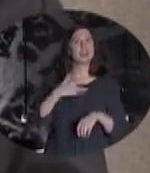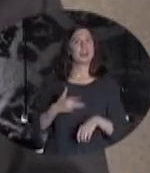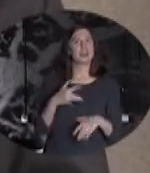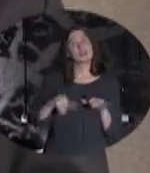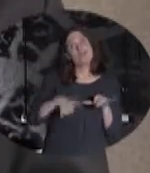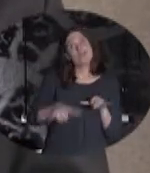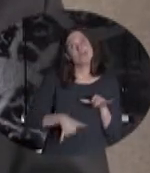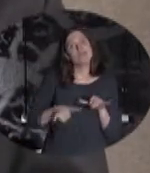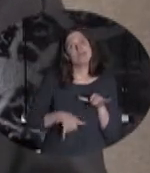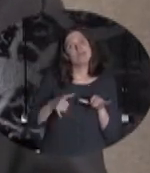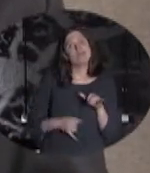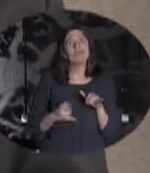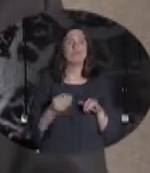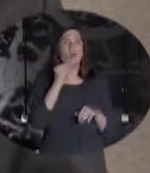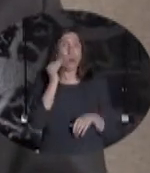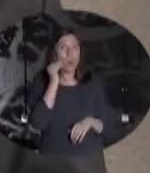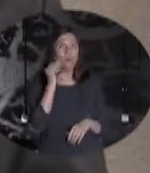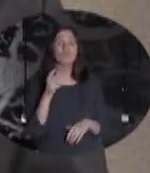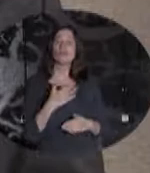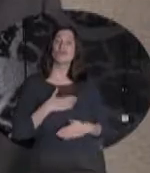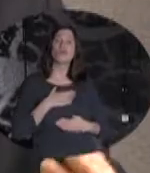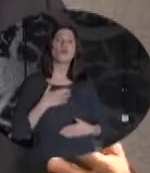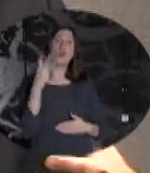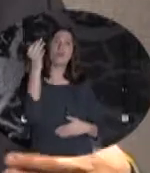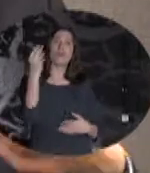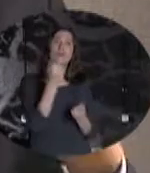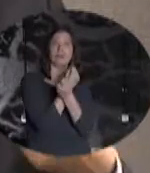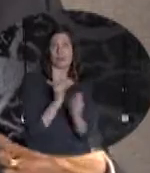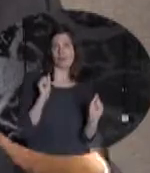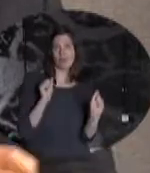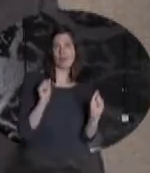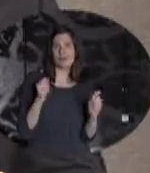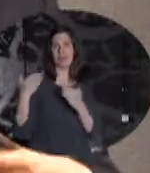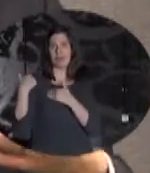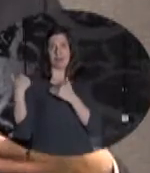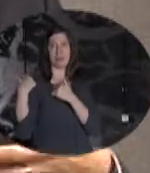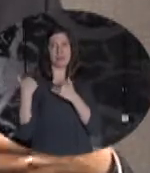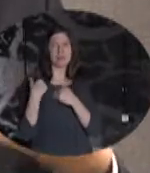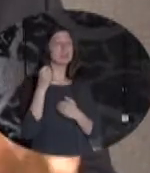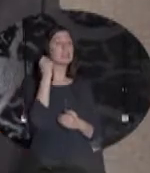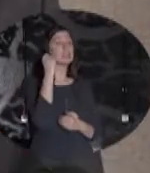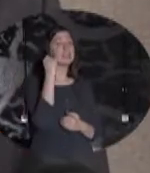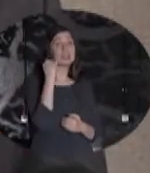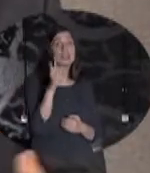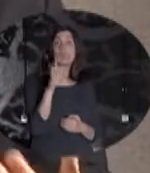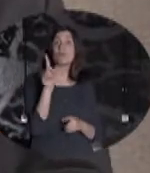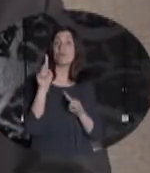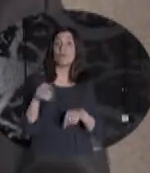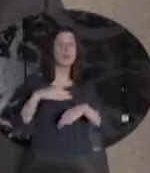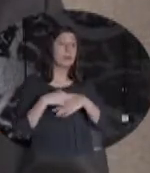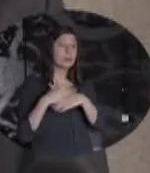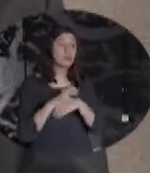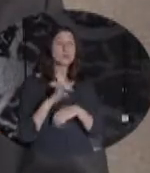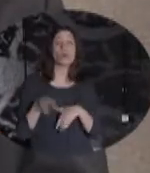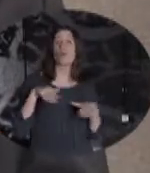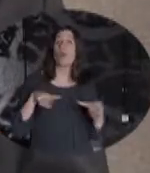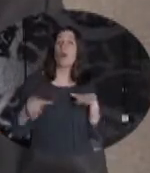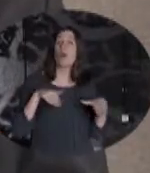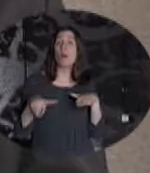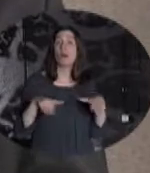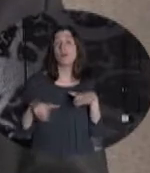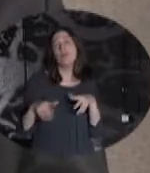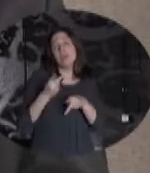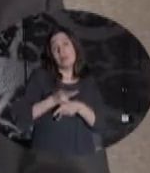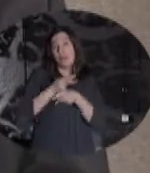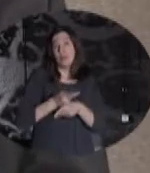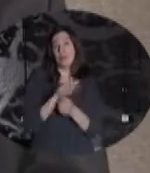Yeah. Enjoy the outdoors responsibly. Whether you're going to be at the beach, whether you're going to be going for a walk, whatever you're doing, just kind of be cautious